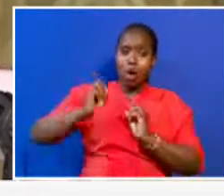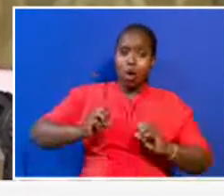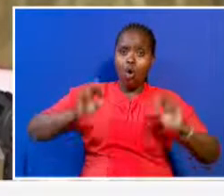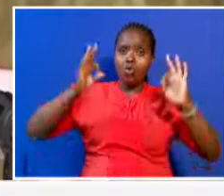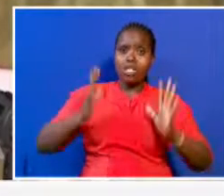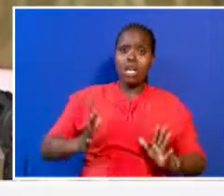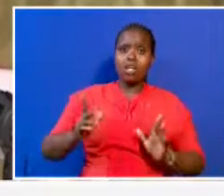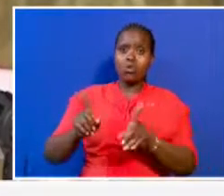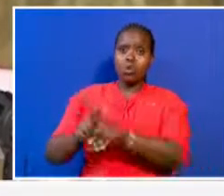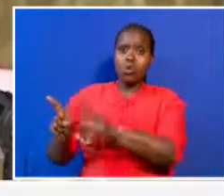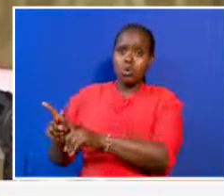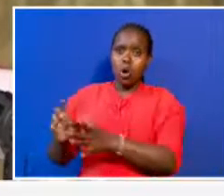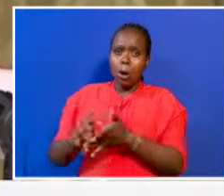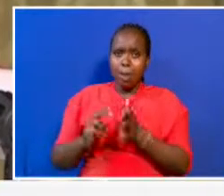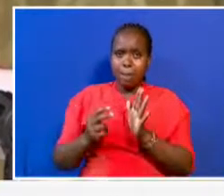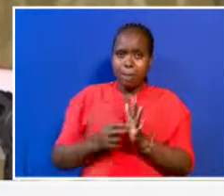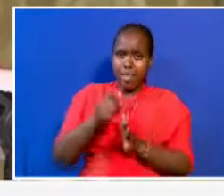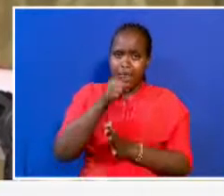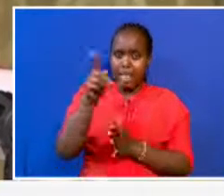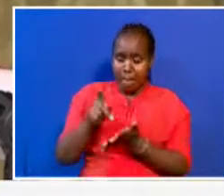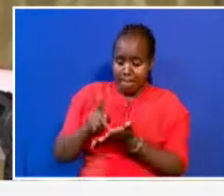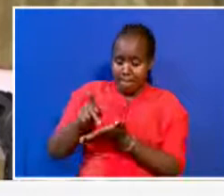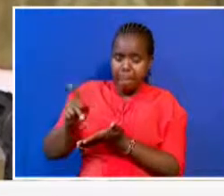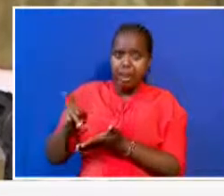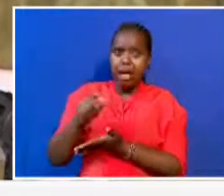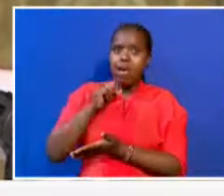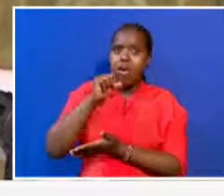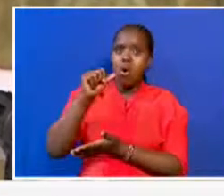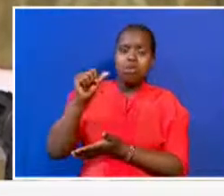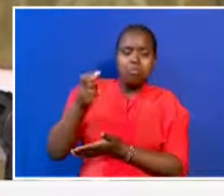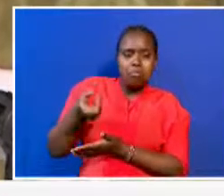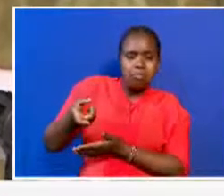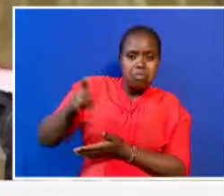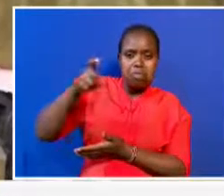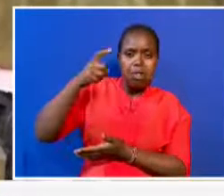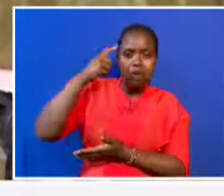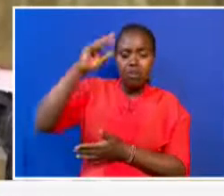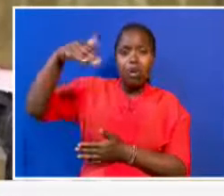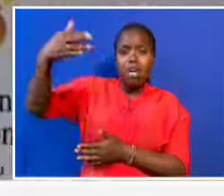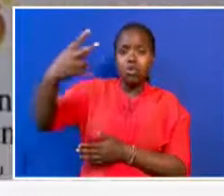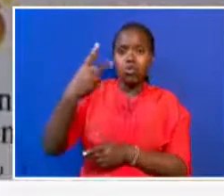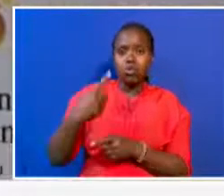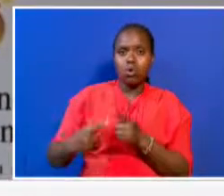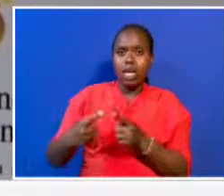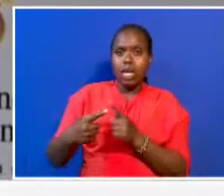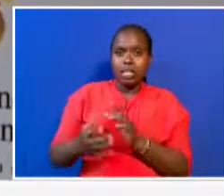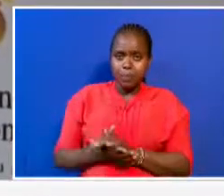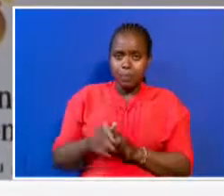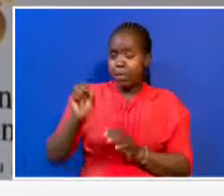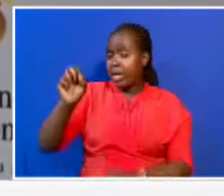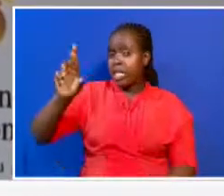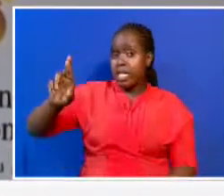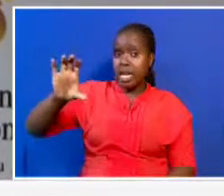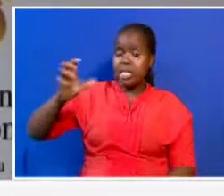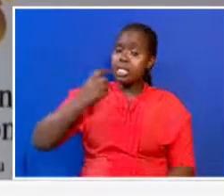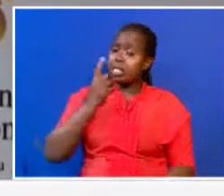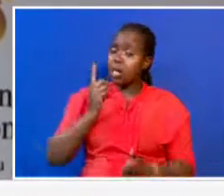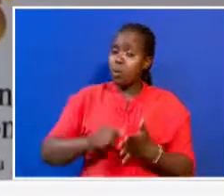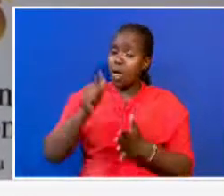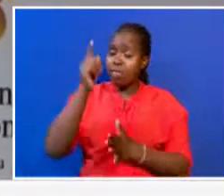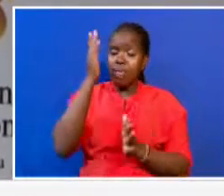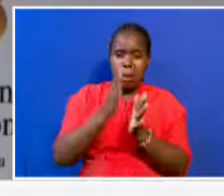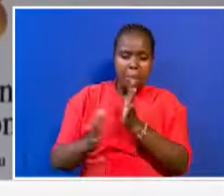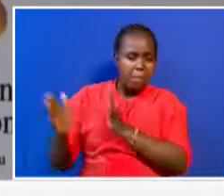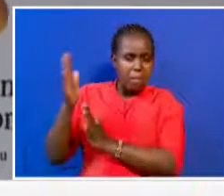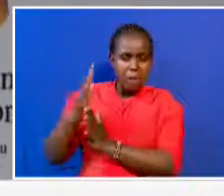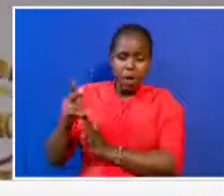well. So it means that their pay will also not be reviewed for the next 2 years. Kadhalika, SRC imesema kuwa itaangazia